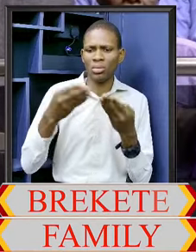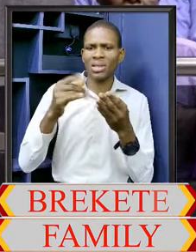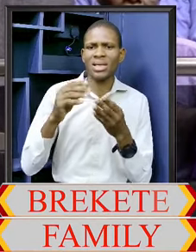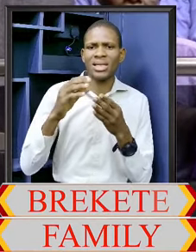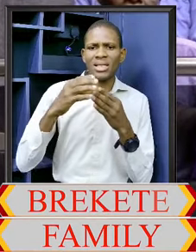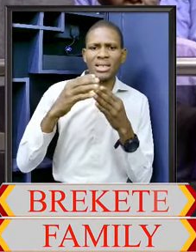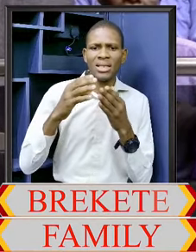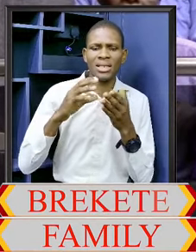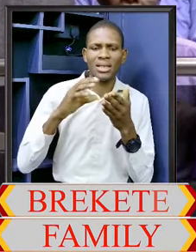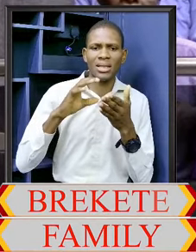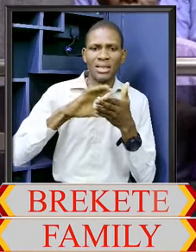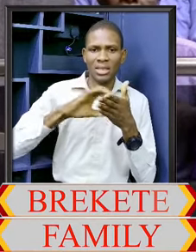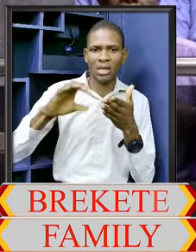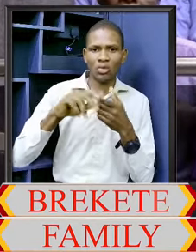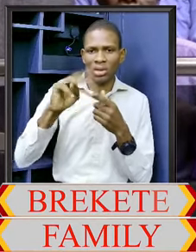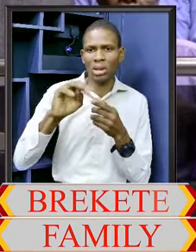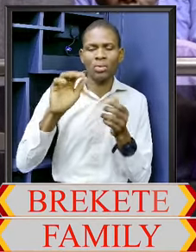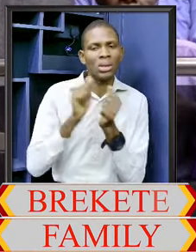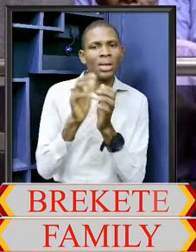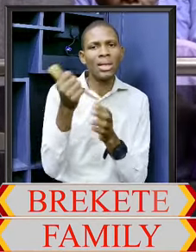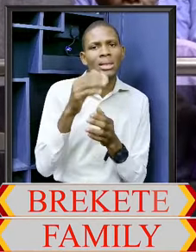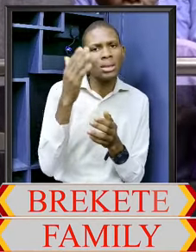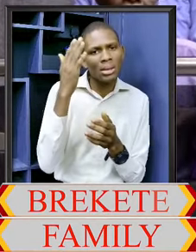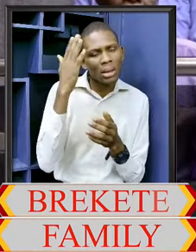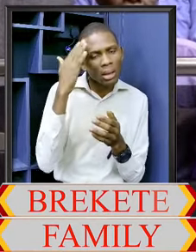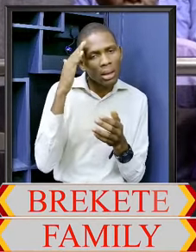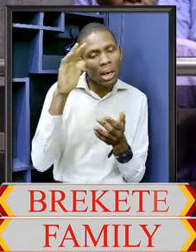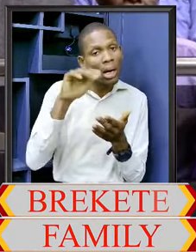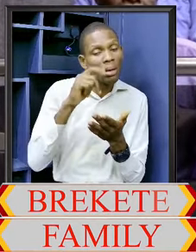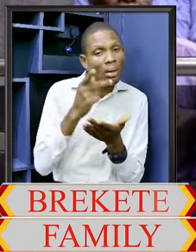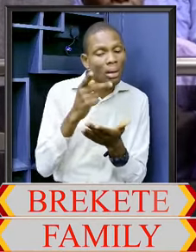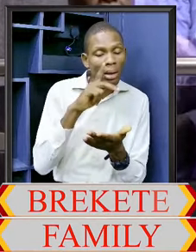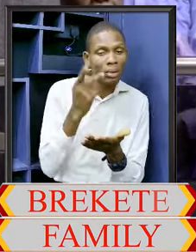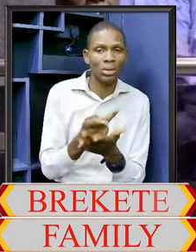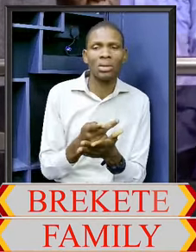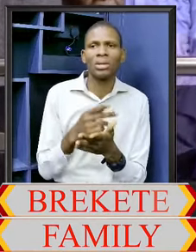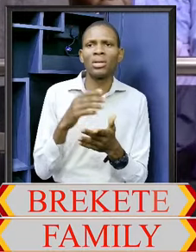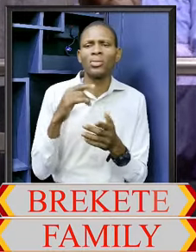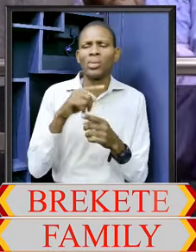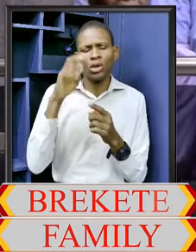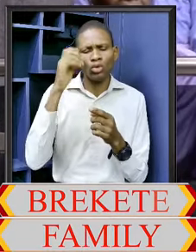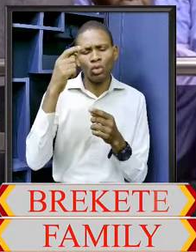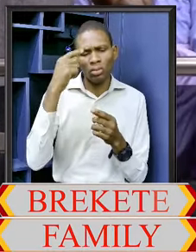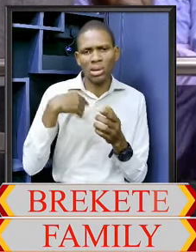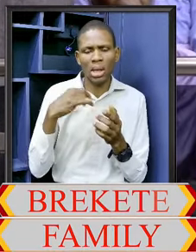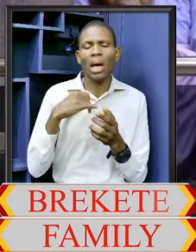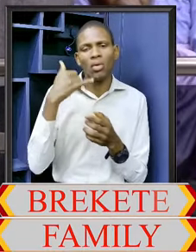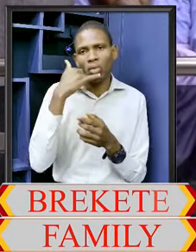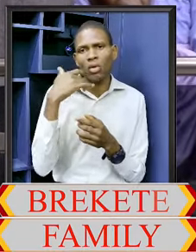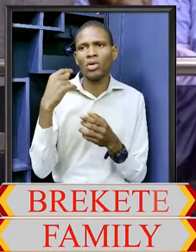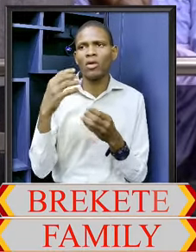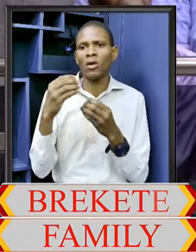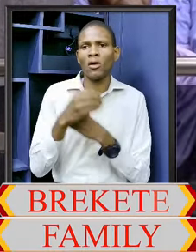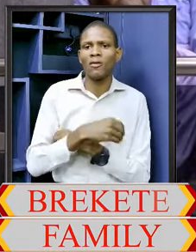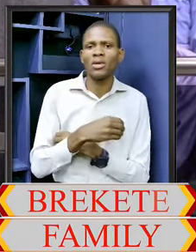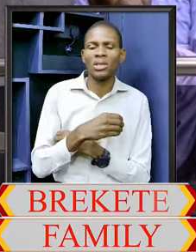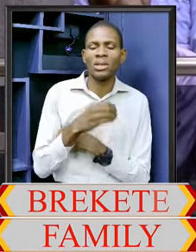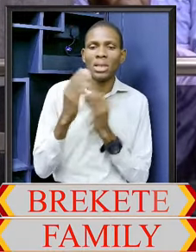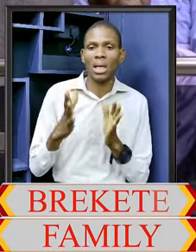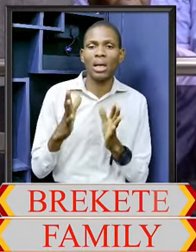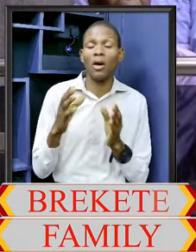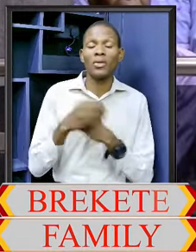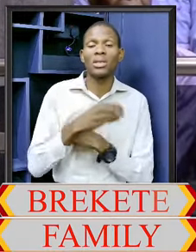without acknowledgement. And when he told me that, I called the officer in